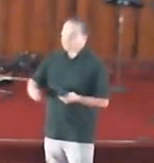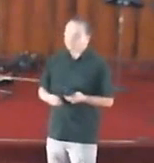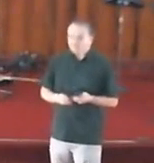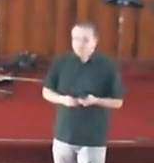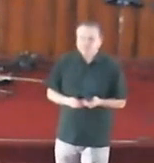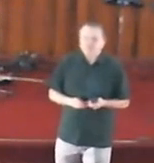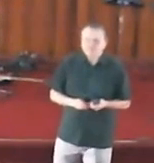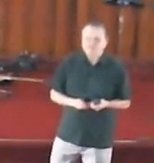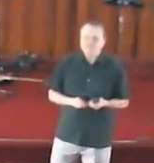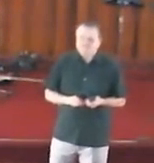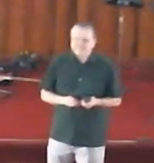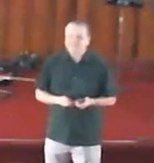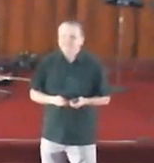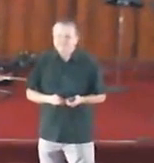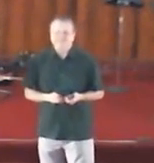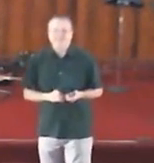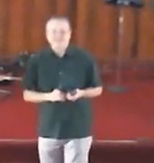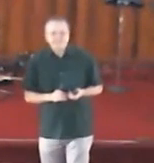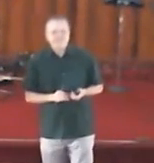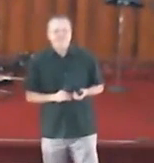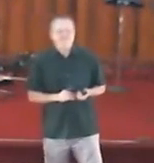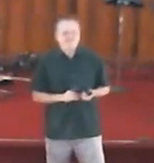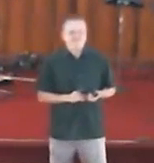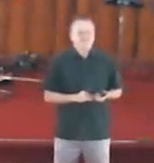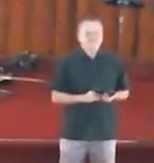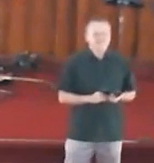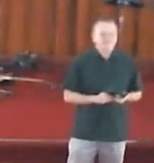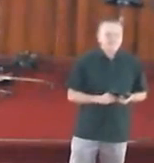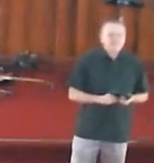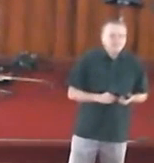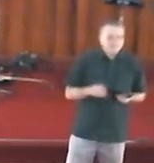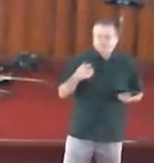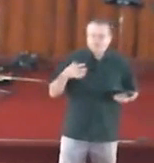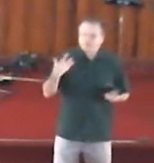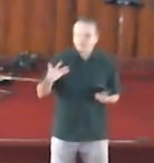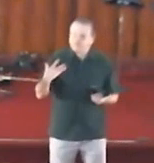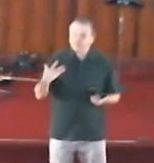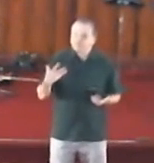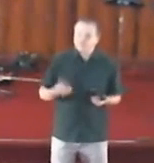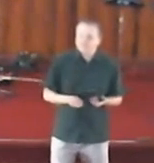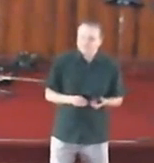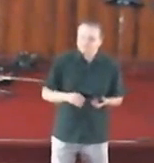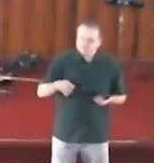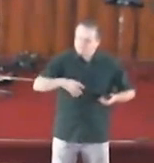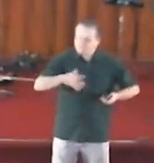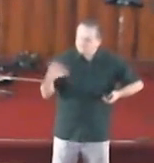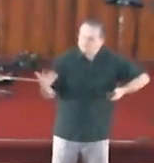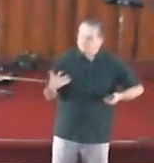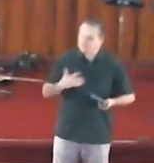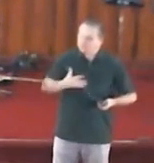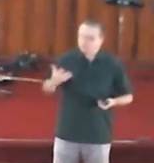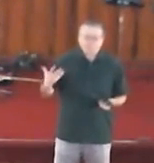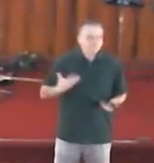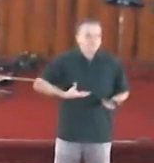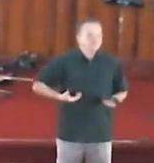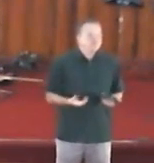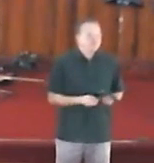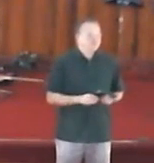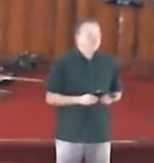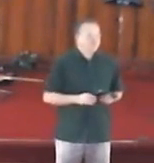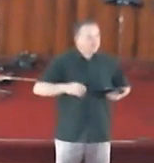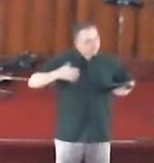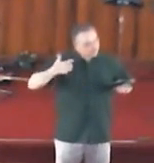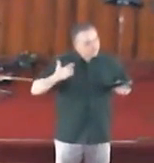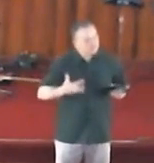El temor de ofender. Fear of offending. El temor puede bloquear en muchos